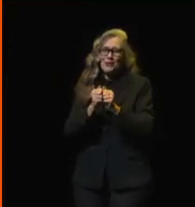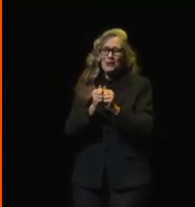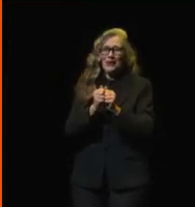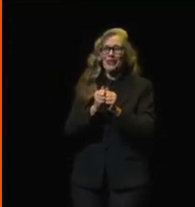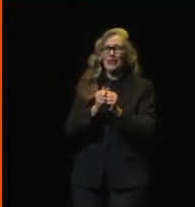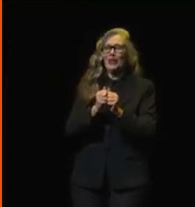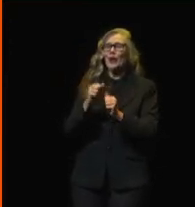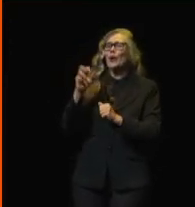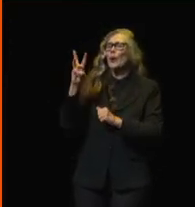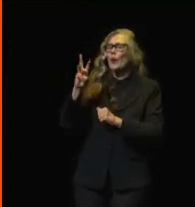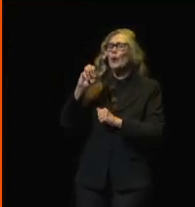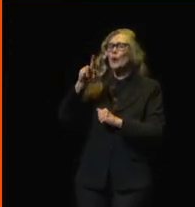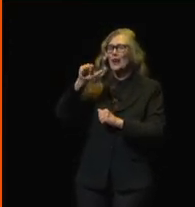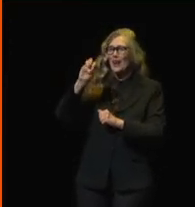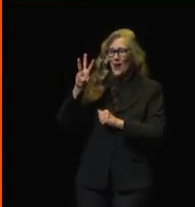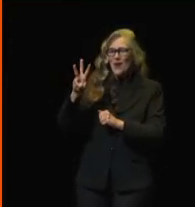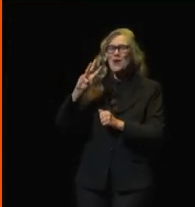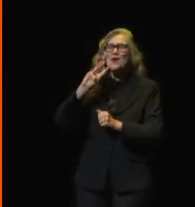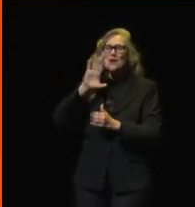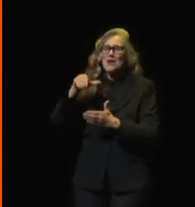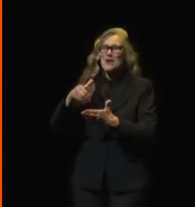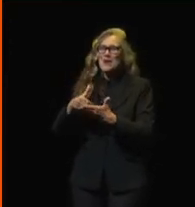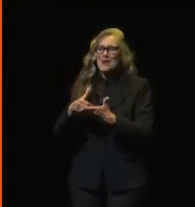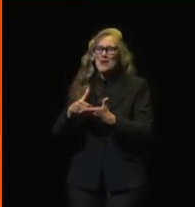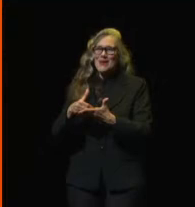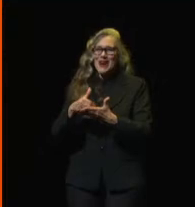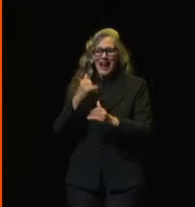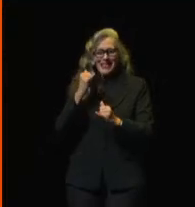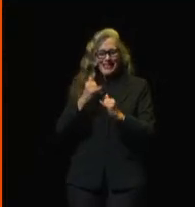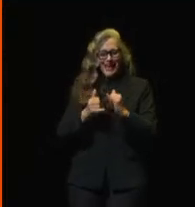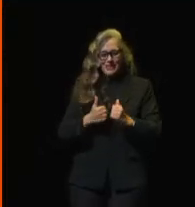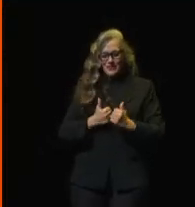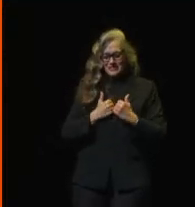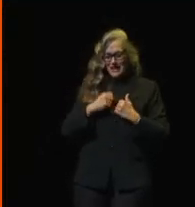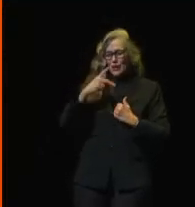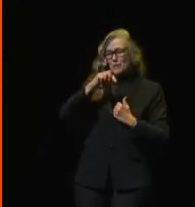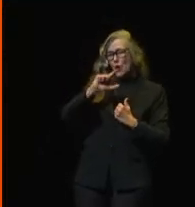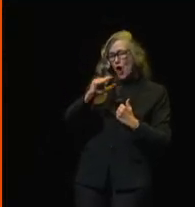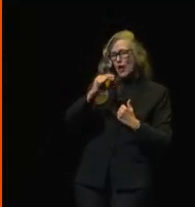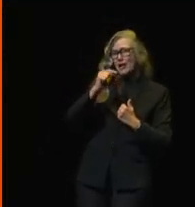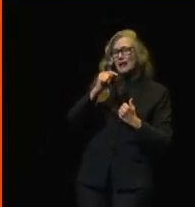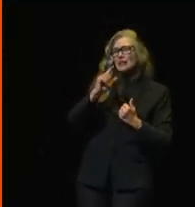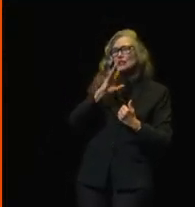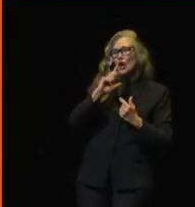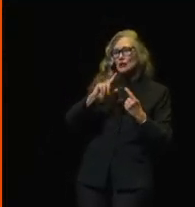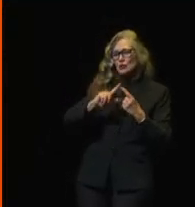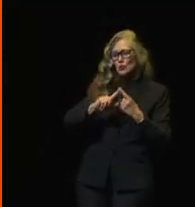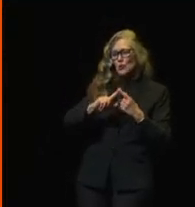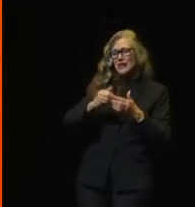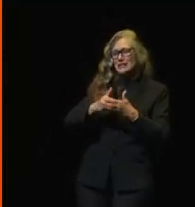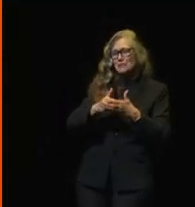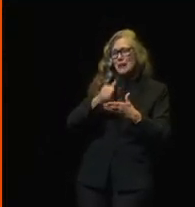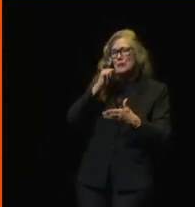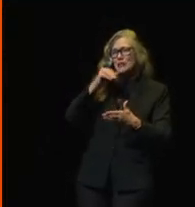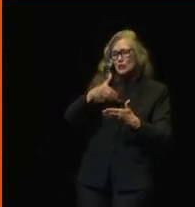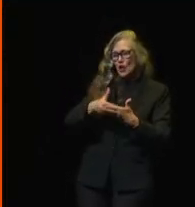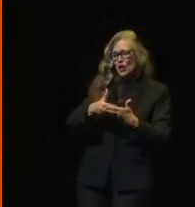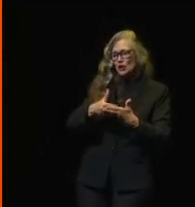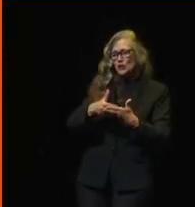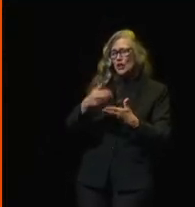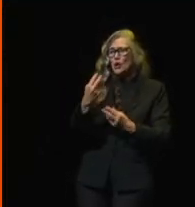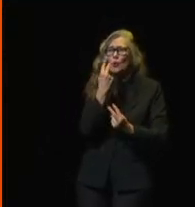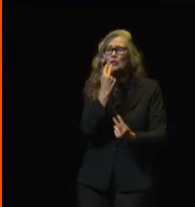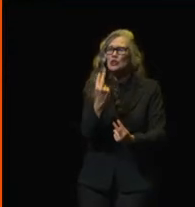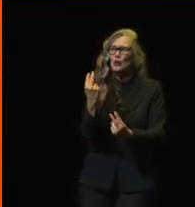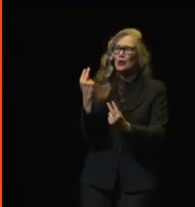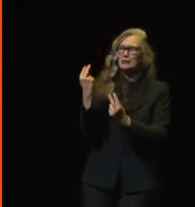At the end of his memoir, When Breath Becomes Air, Paul Kalanithi addresses his infant daughter, asking her when she looks back on her